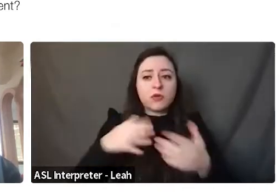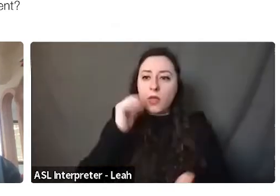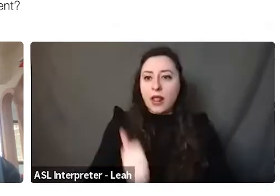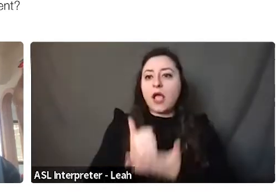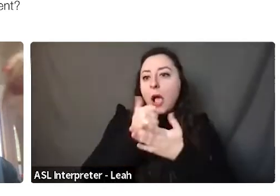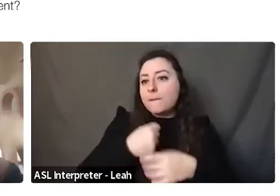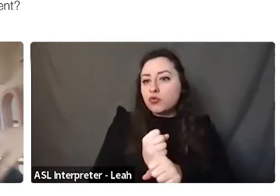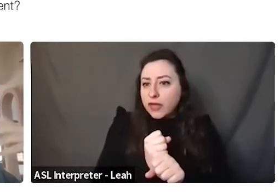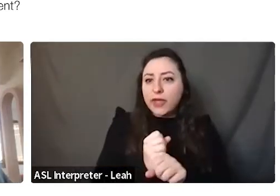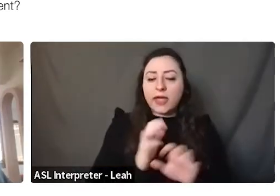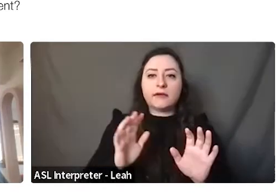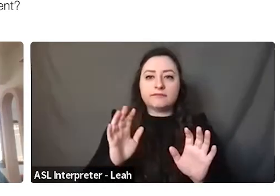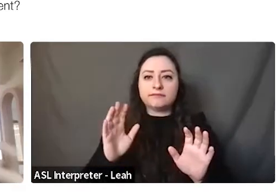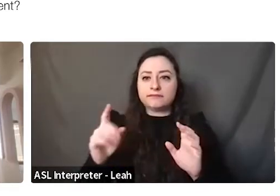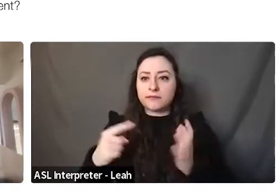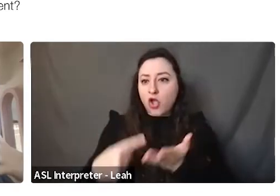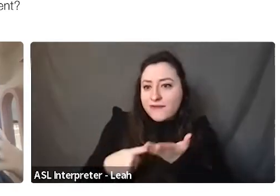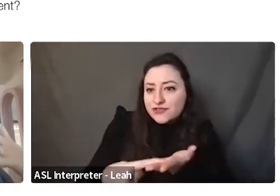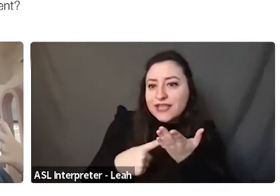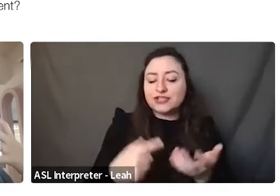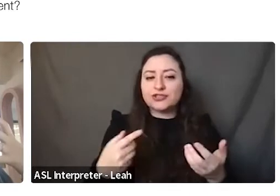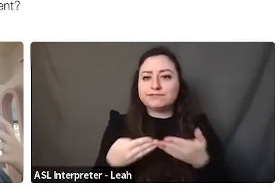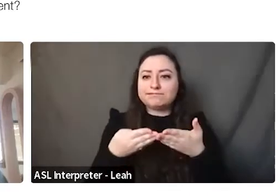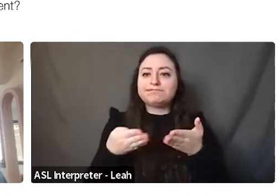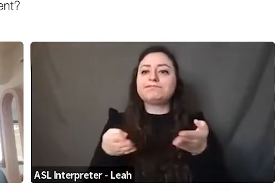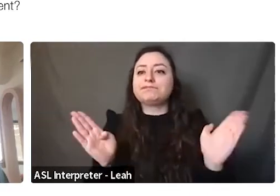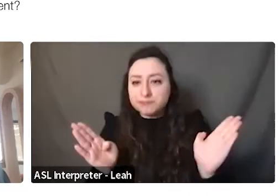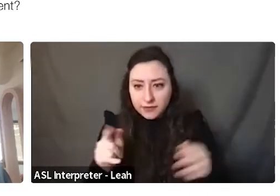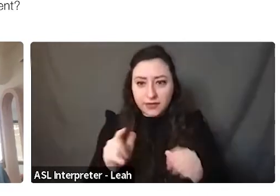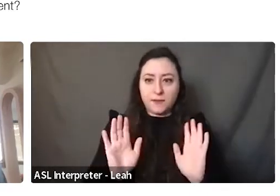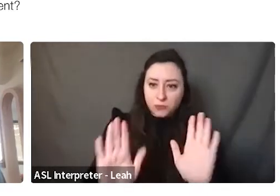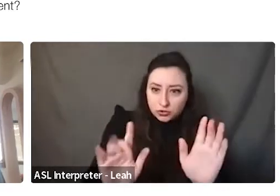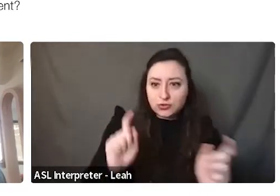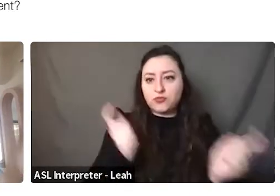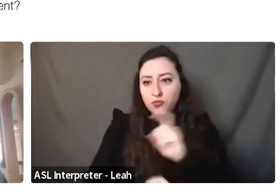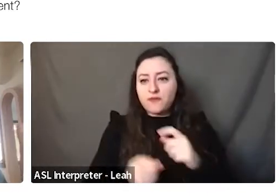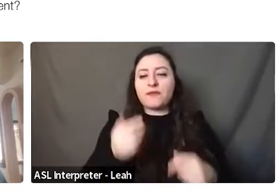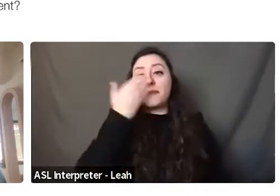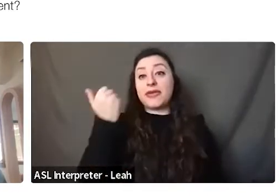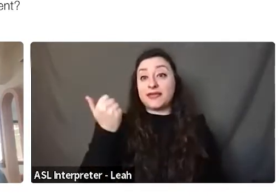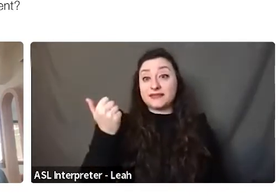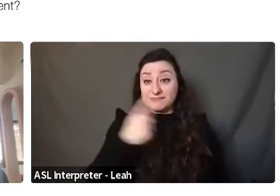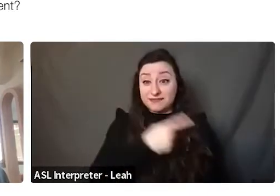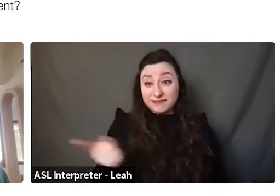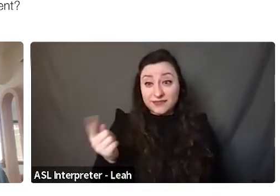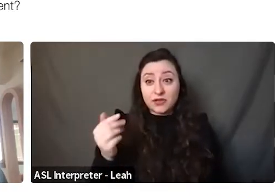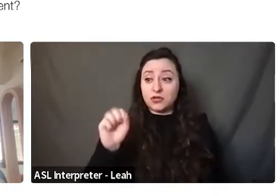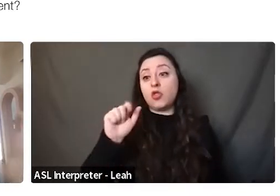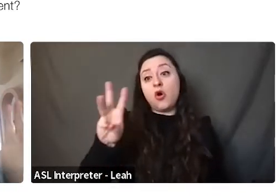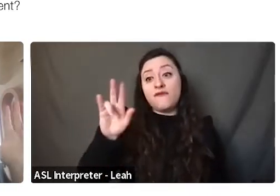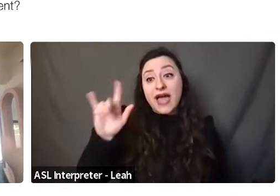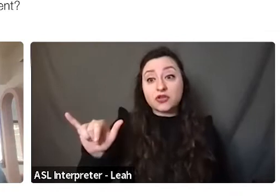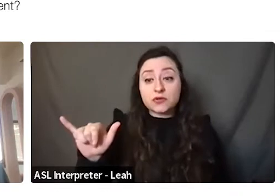create just the conversation, the kind of movement that we're looking to create. Because as some of you may know, Slow Factory has